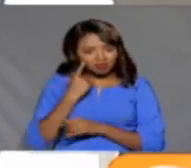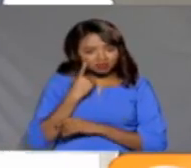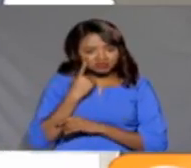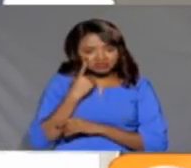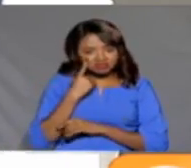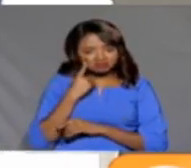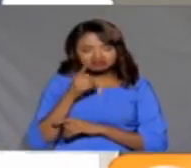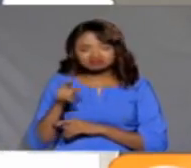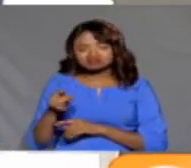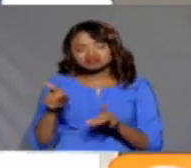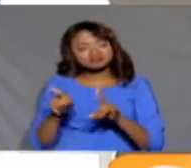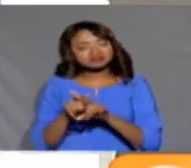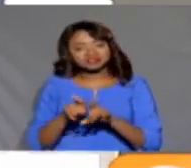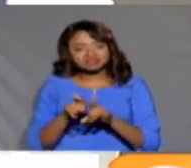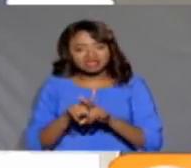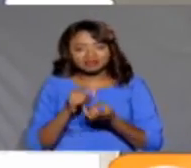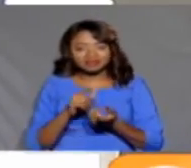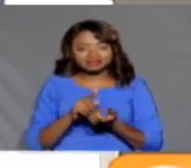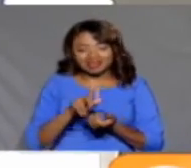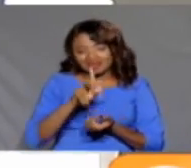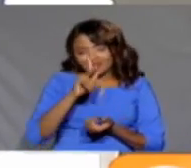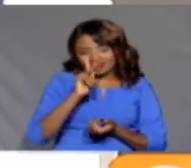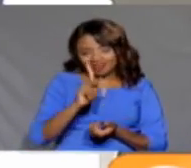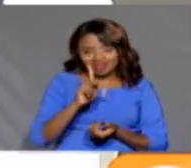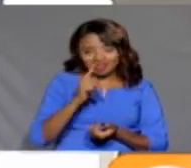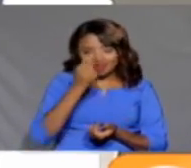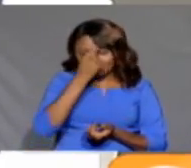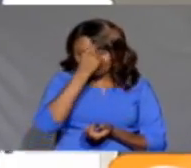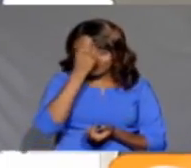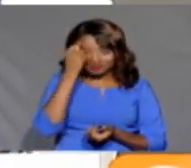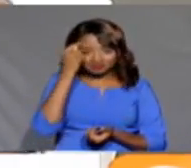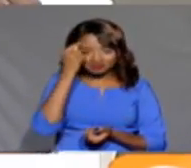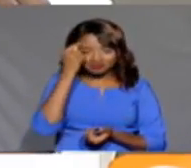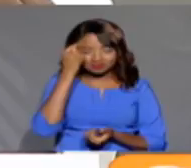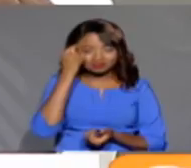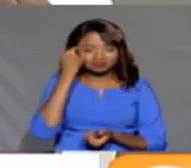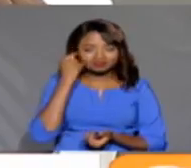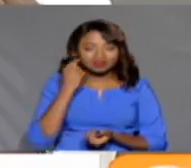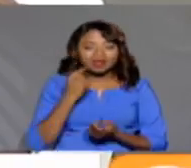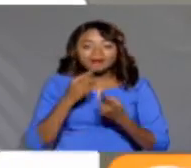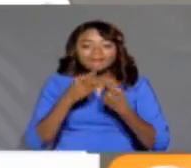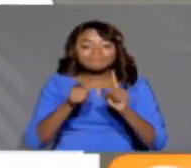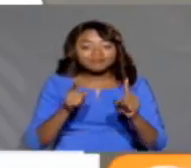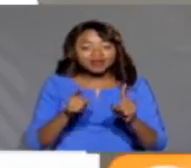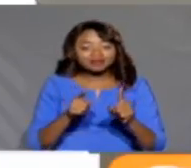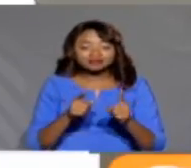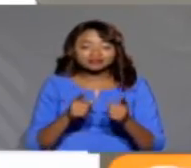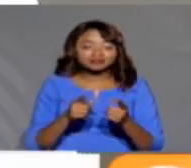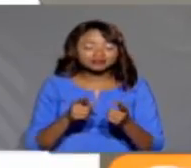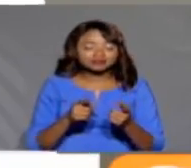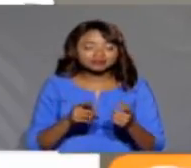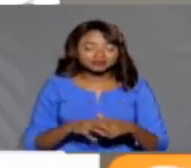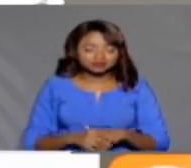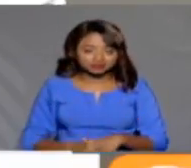the mark of Cain on the forehead of of Punguza mizigo. So it's not, I mean, look at,